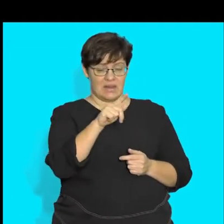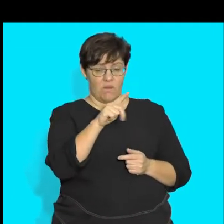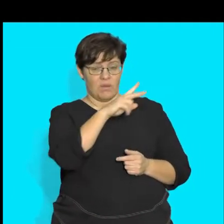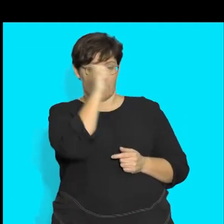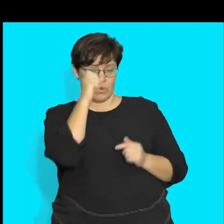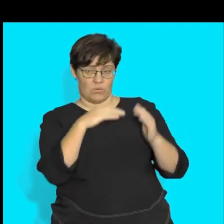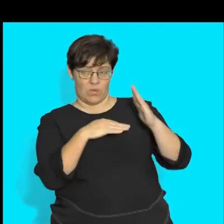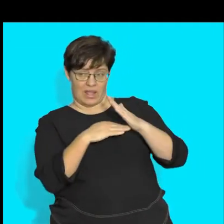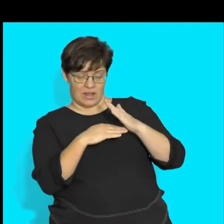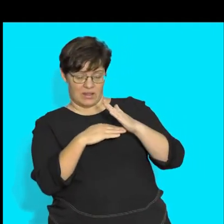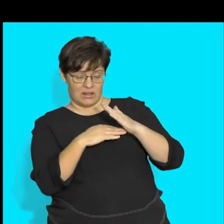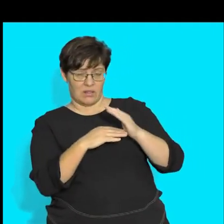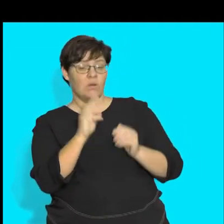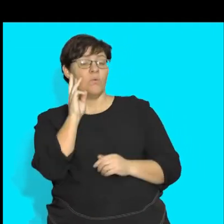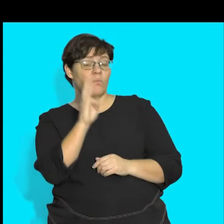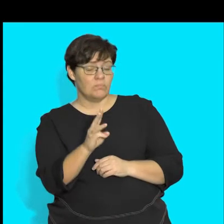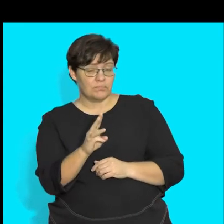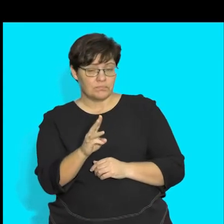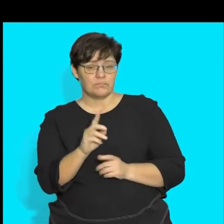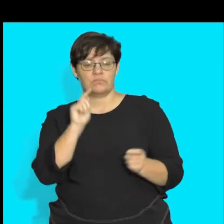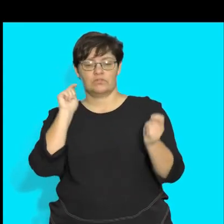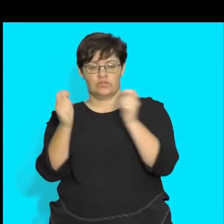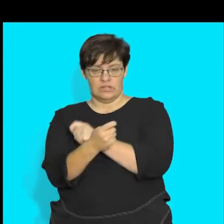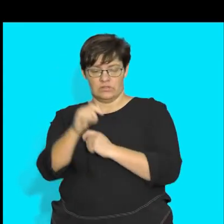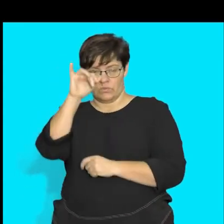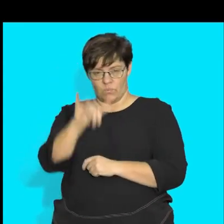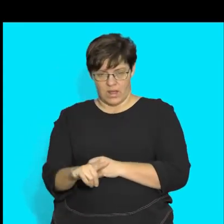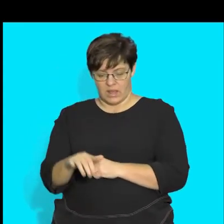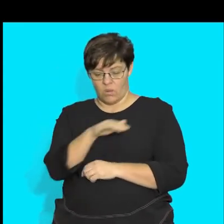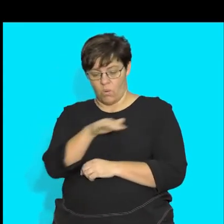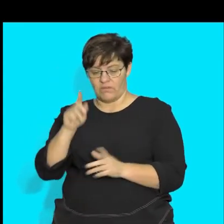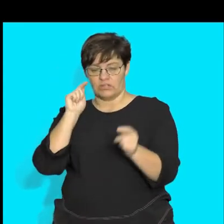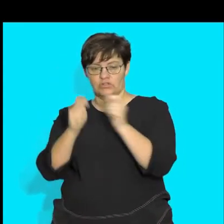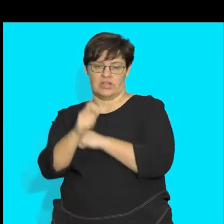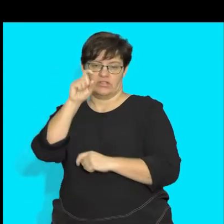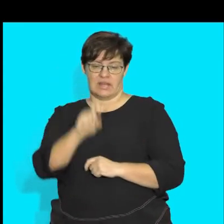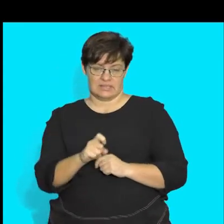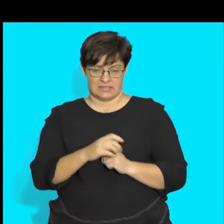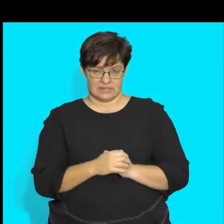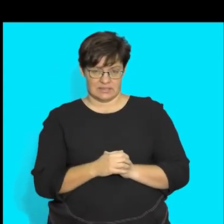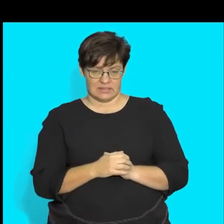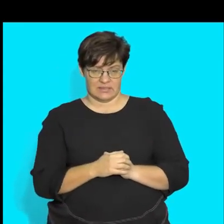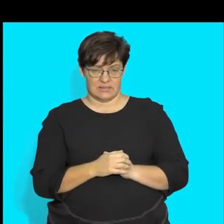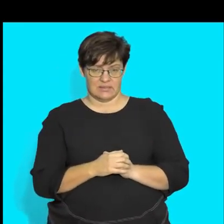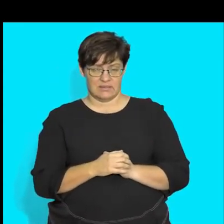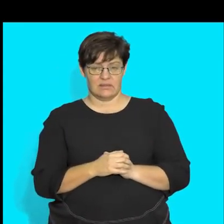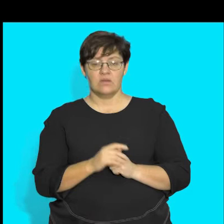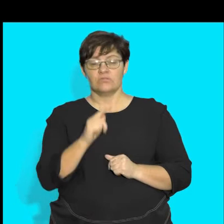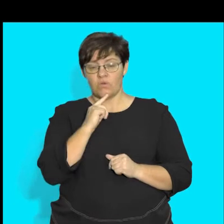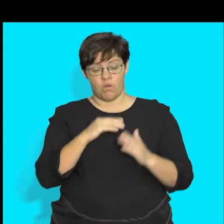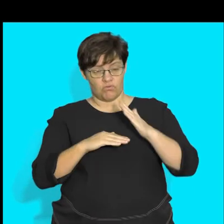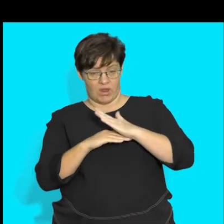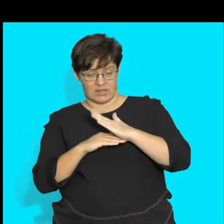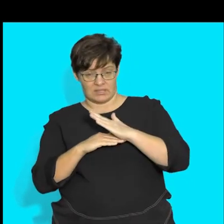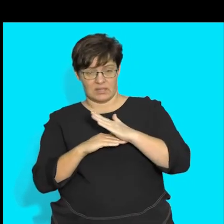is going to be the change in y over the change in x. So the gradient was the change in y over the change